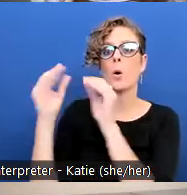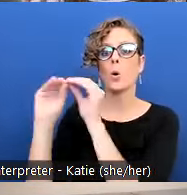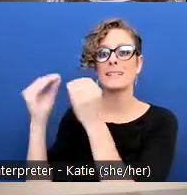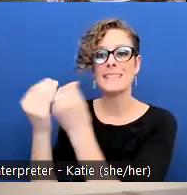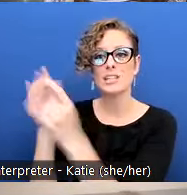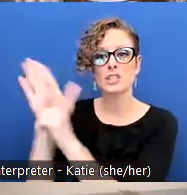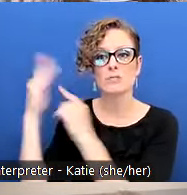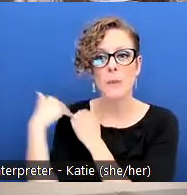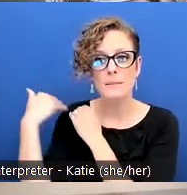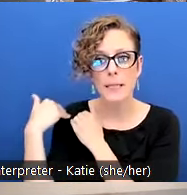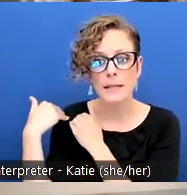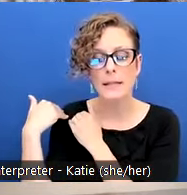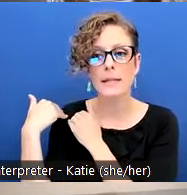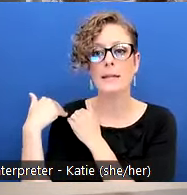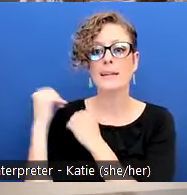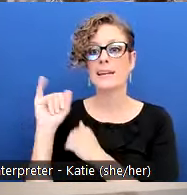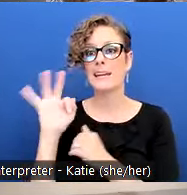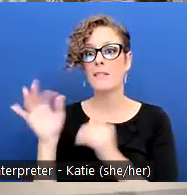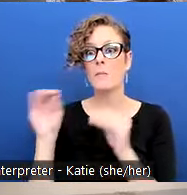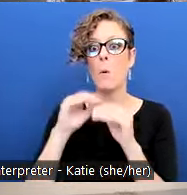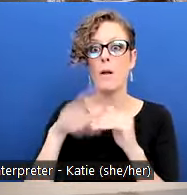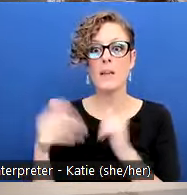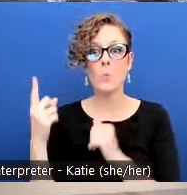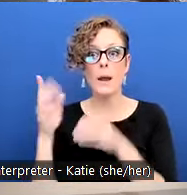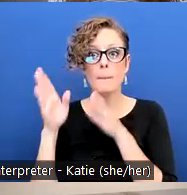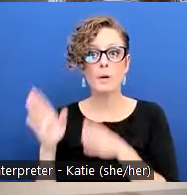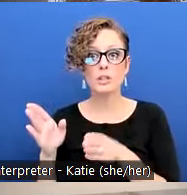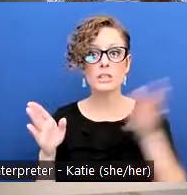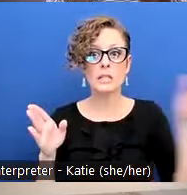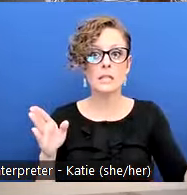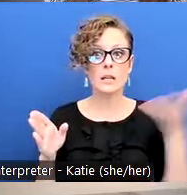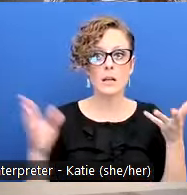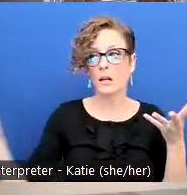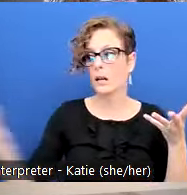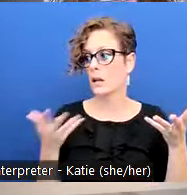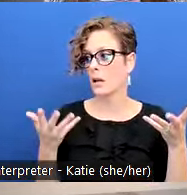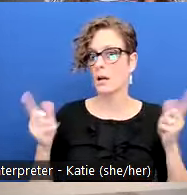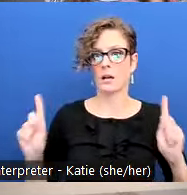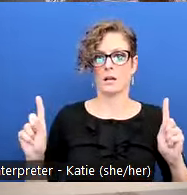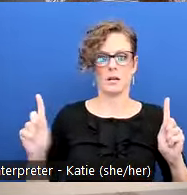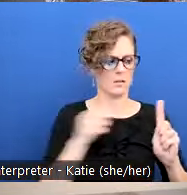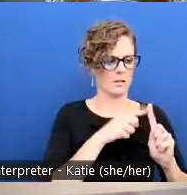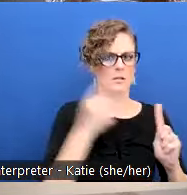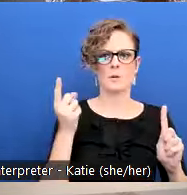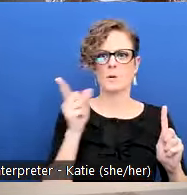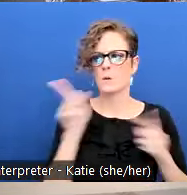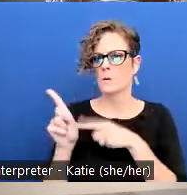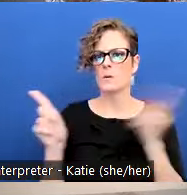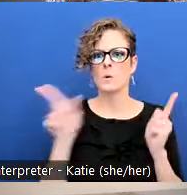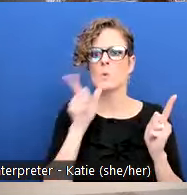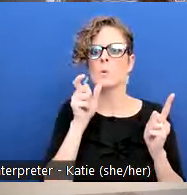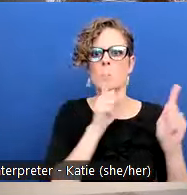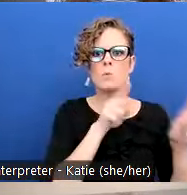when more than one person received information that warrants a report. Turns out all of